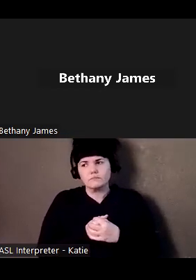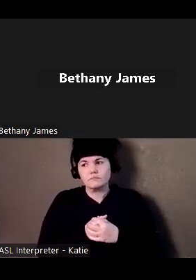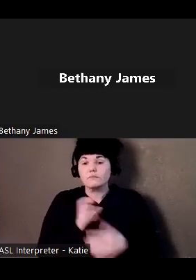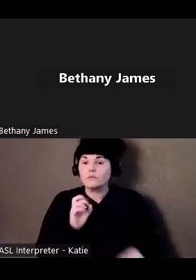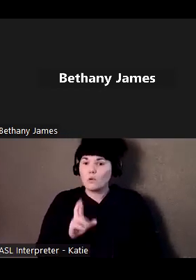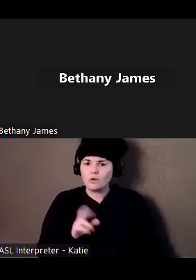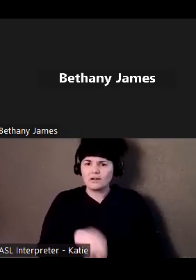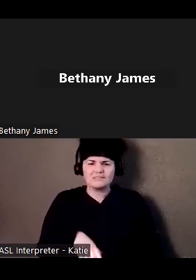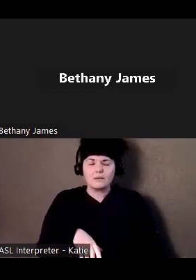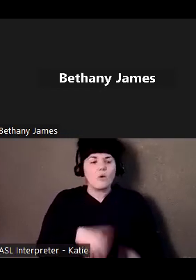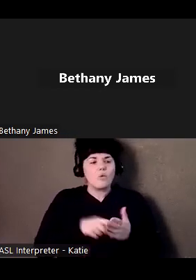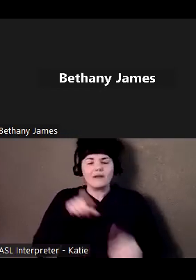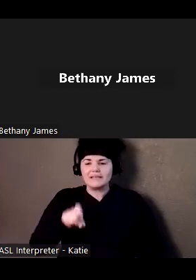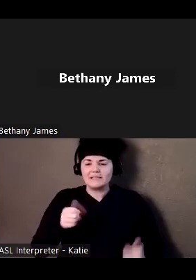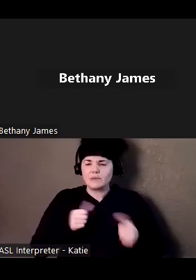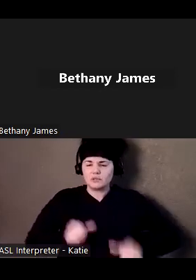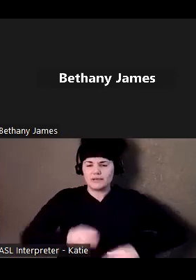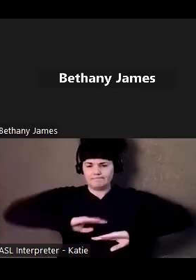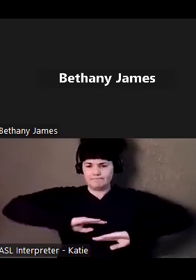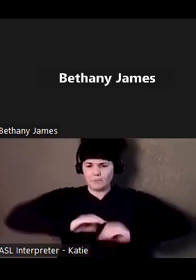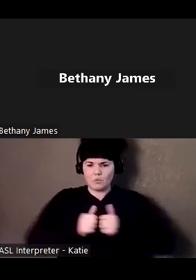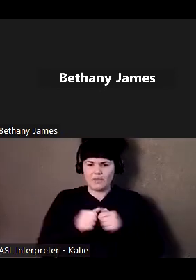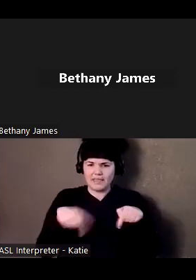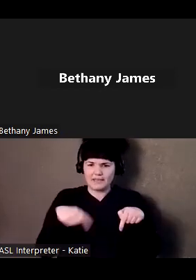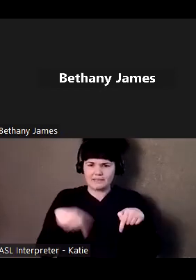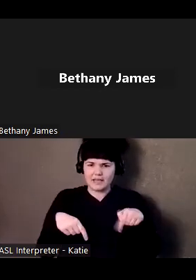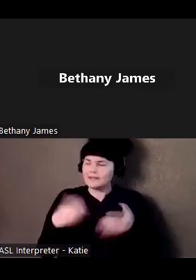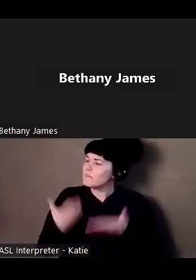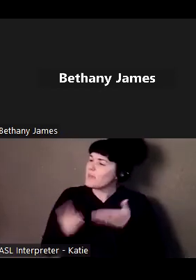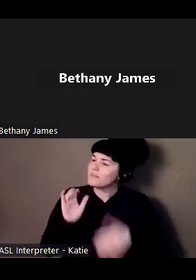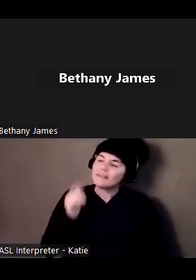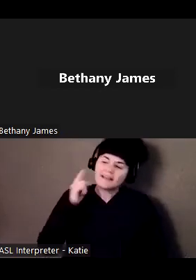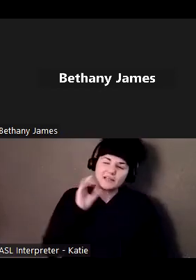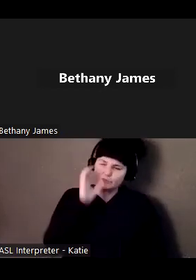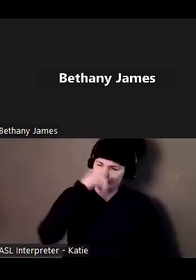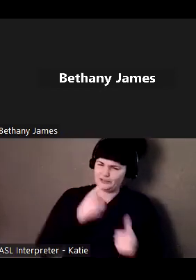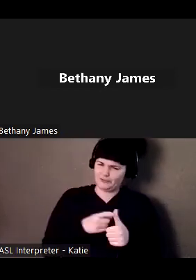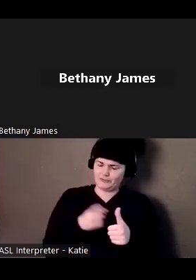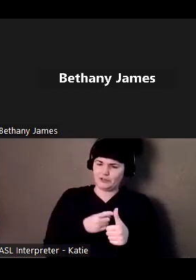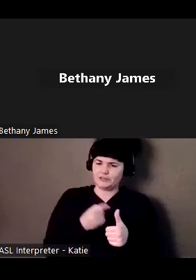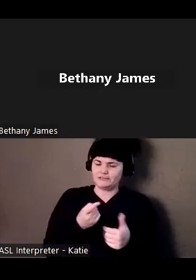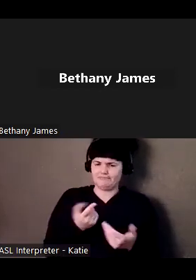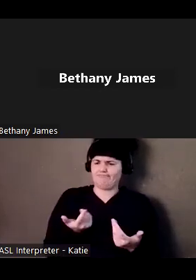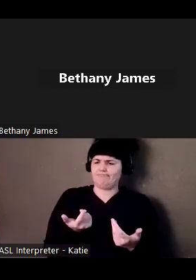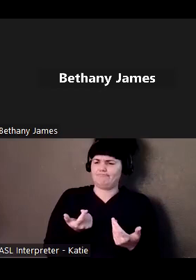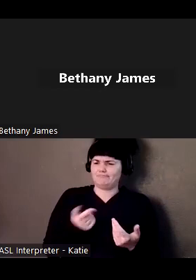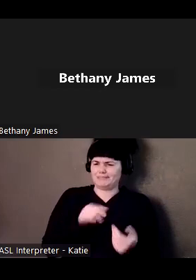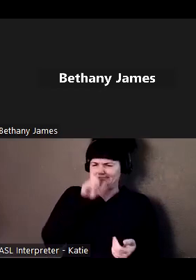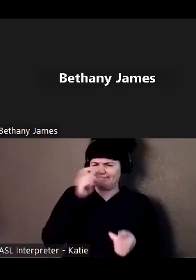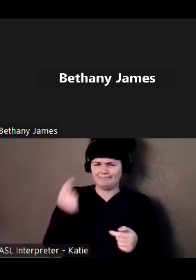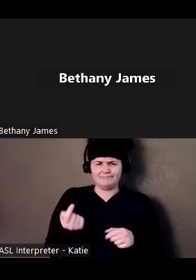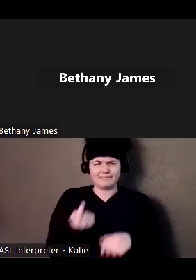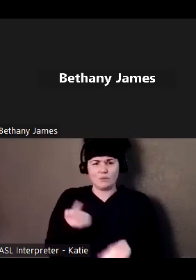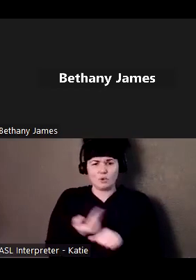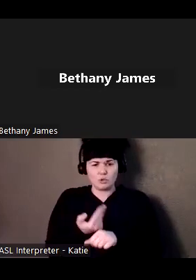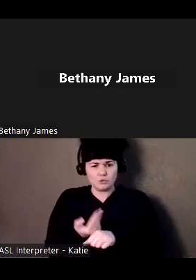that I have? And that might sound strange at first to hear that someone might be using